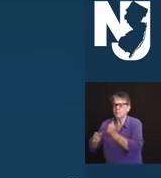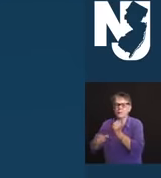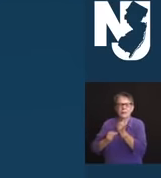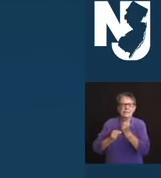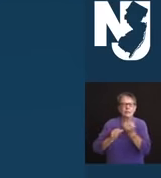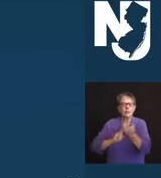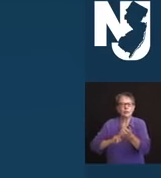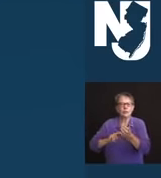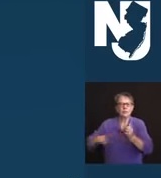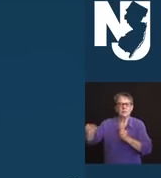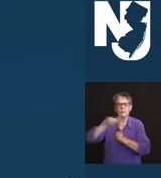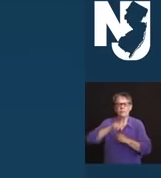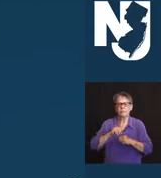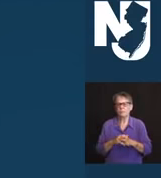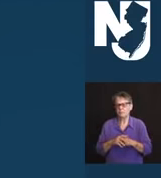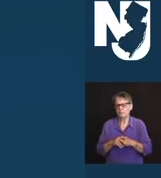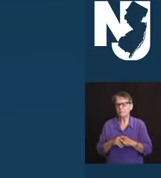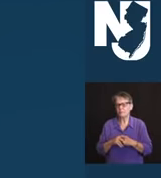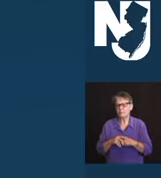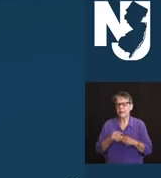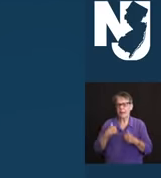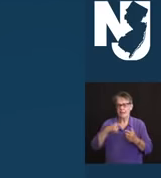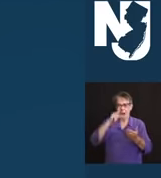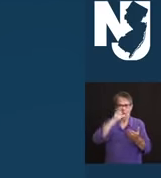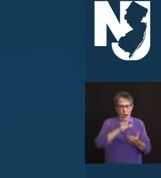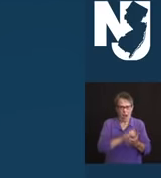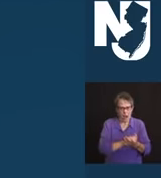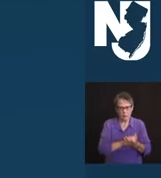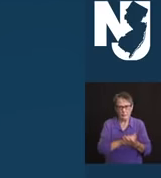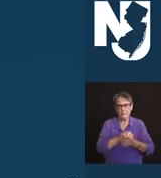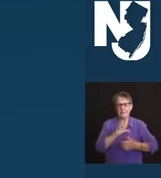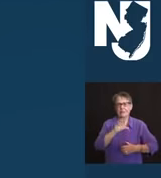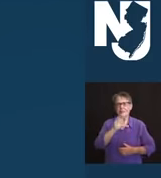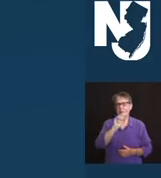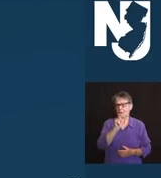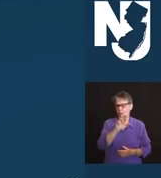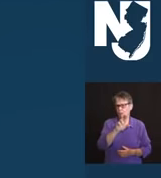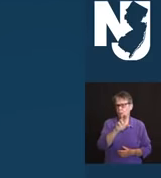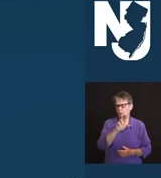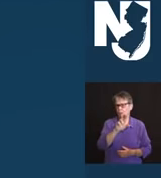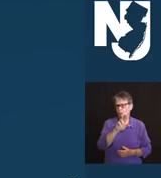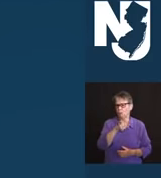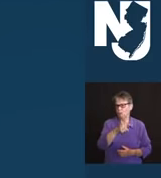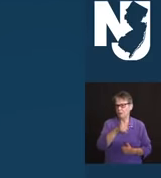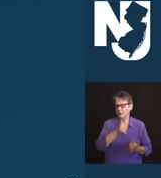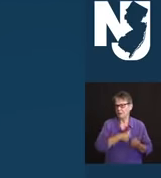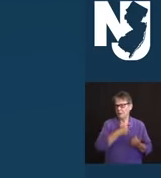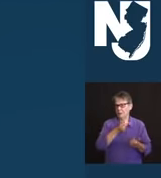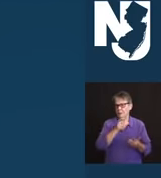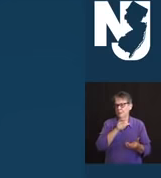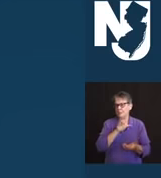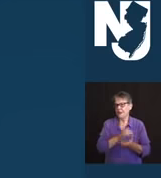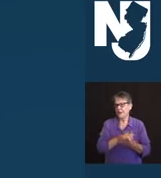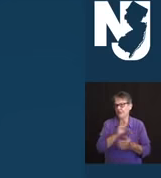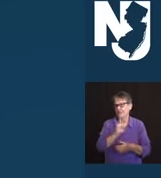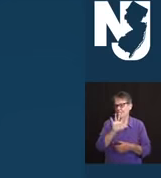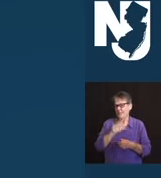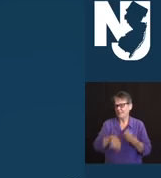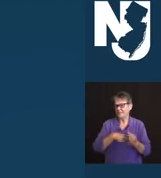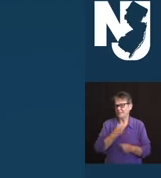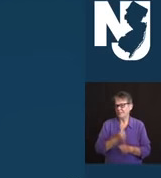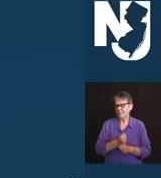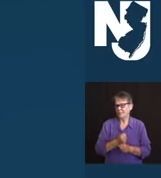her husband, Cesar, with whom I had the great honor of speaking. By the way, they spent 45 years together. Mary Beth also leaves behind